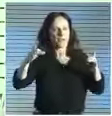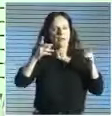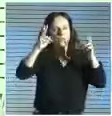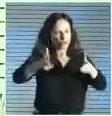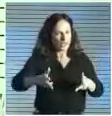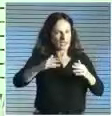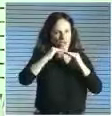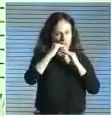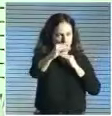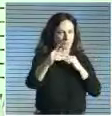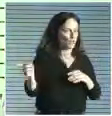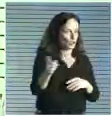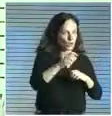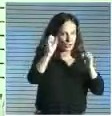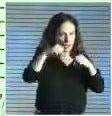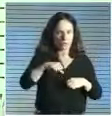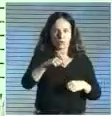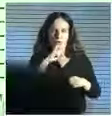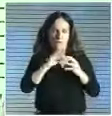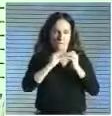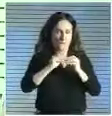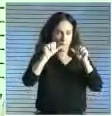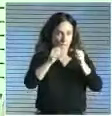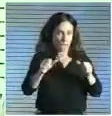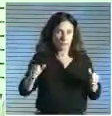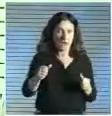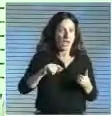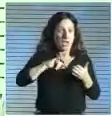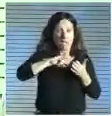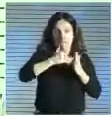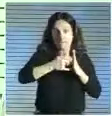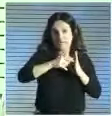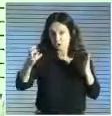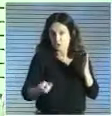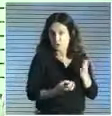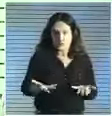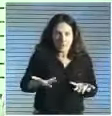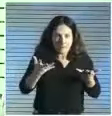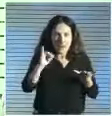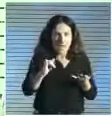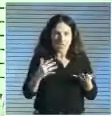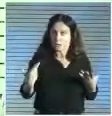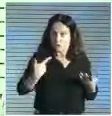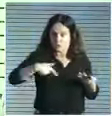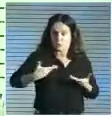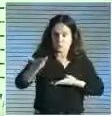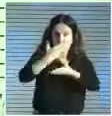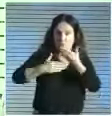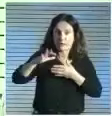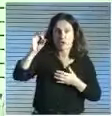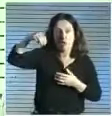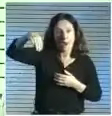also partners like you and WTO, very important player in validating that everything is right, that we can give this